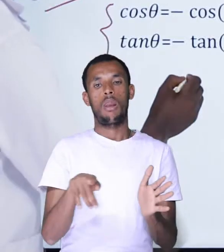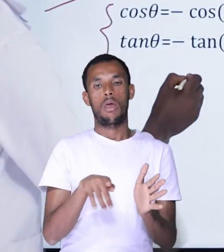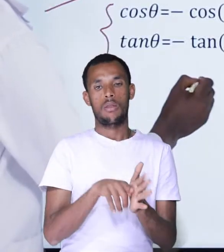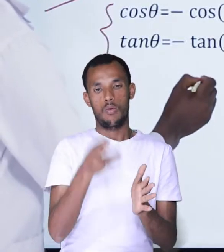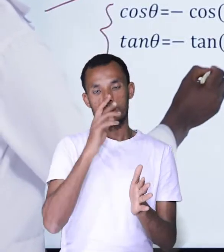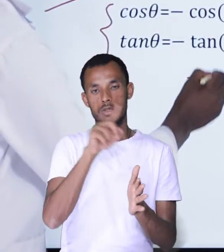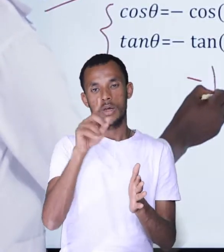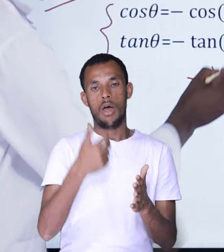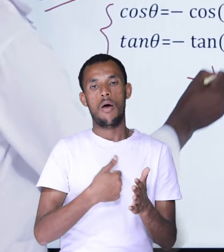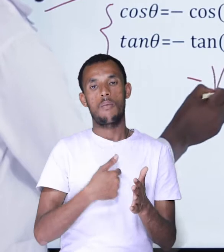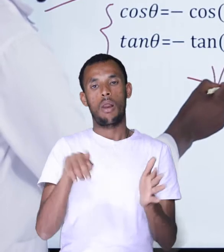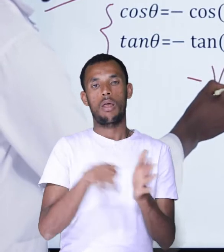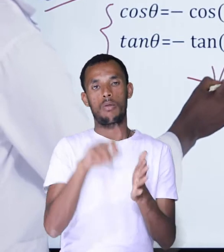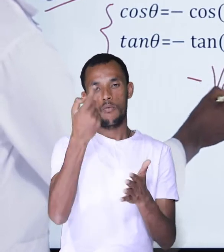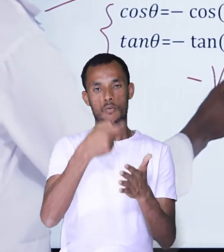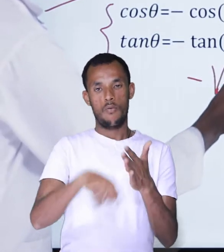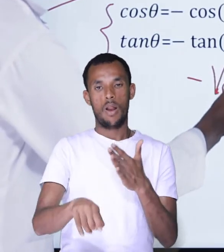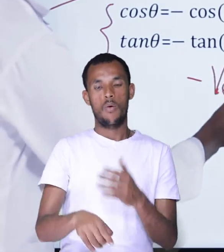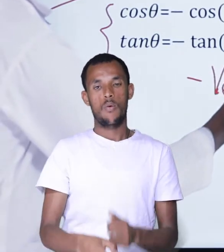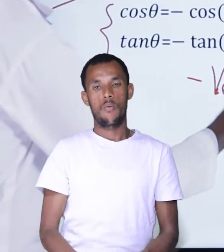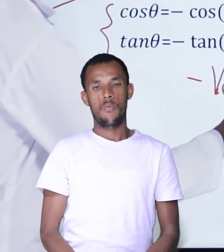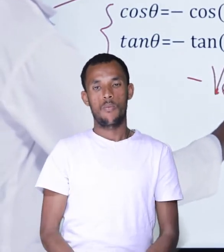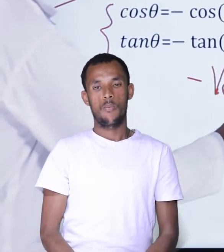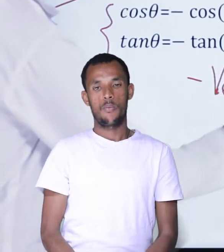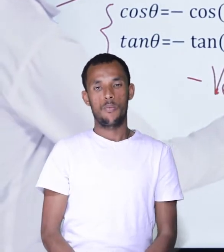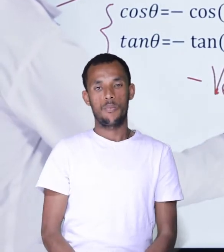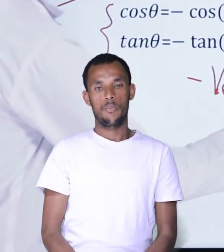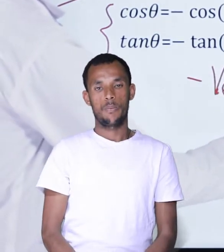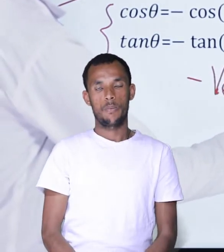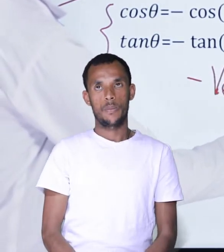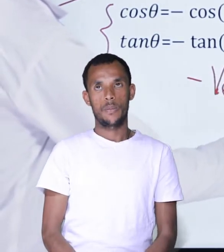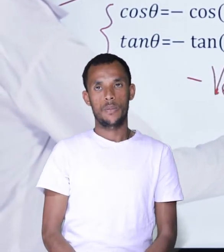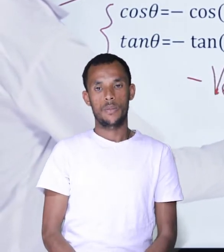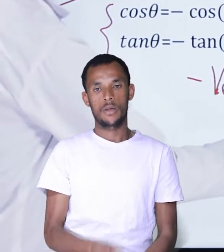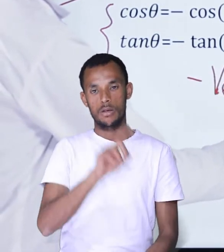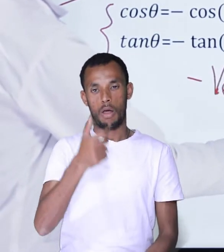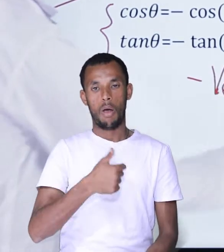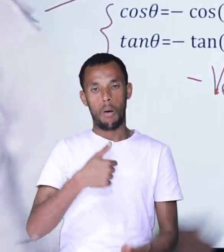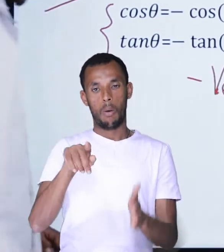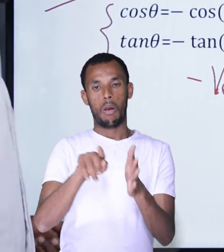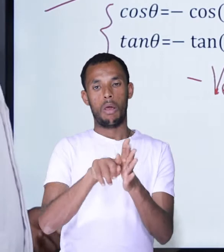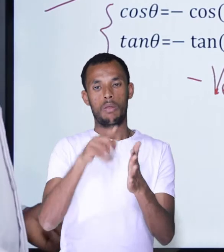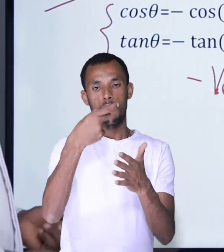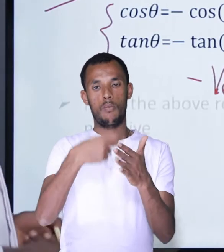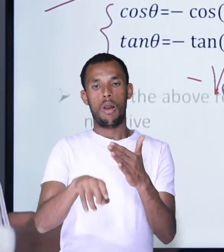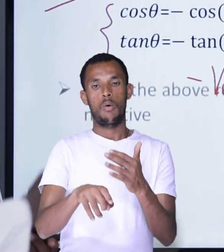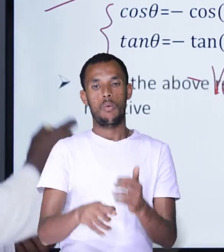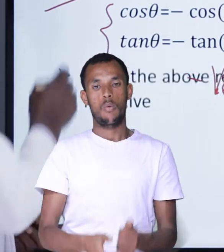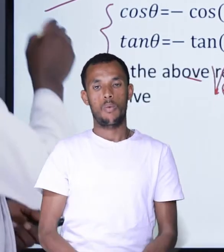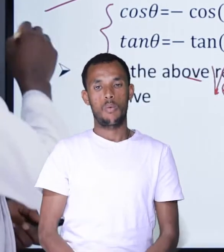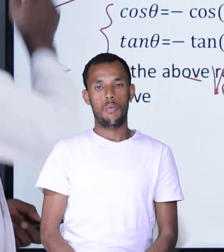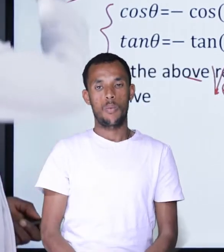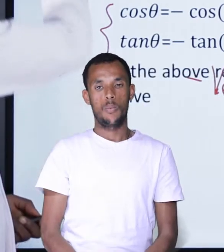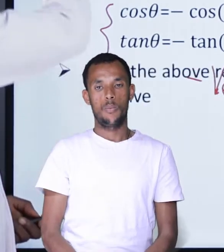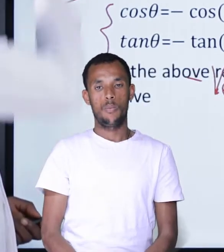have negative value. Negative values. They have negative values.